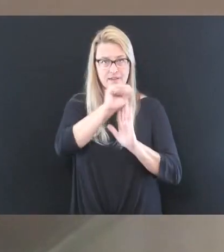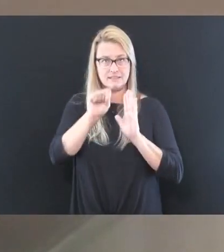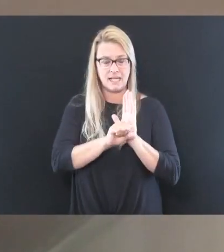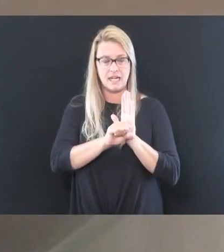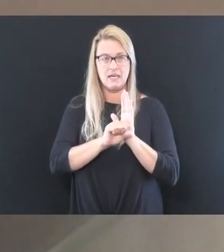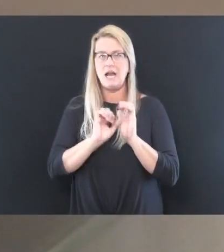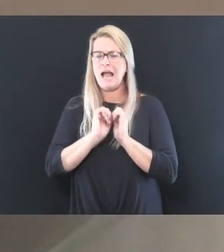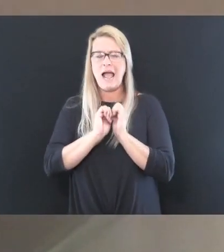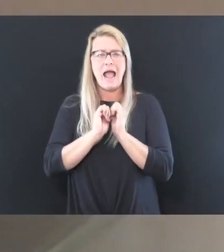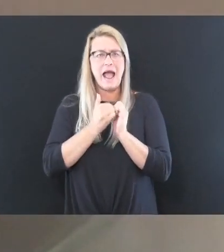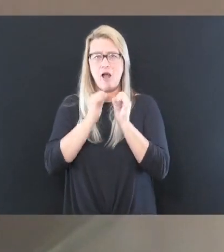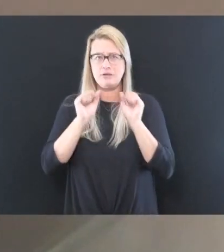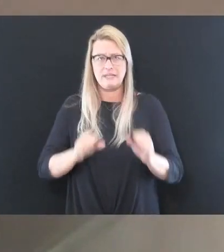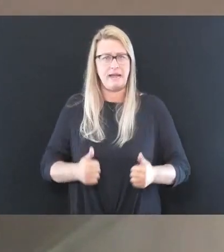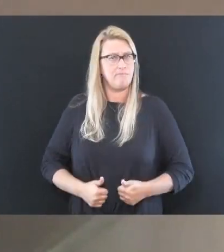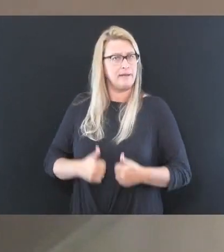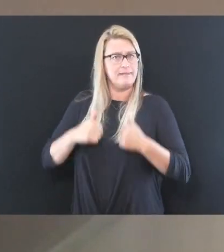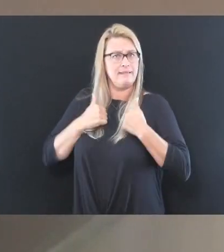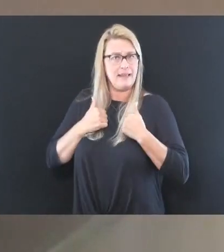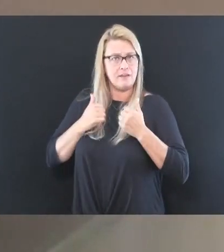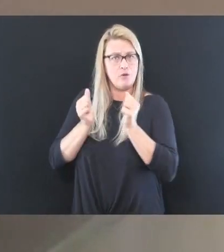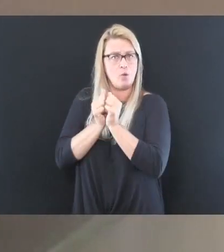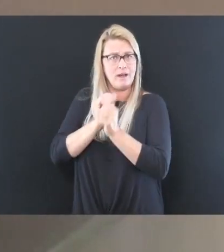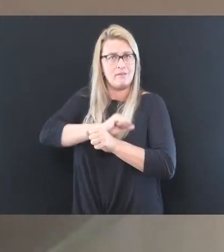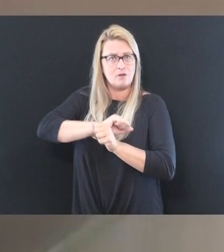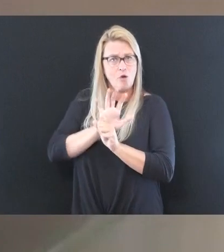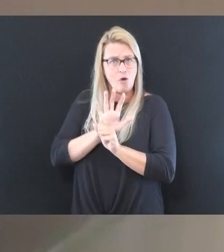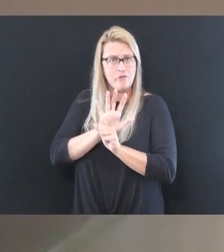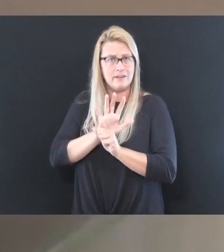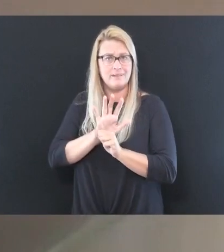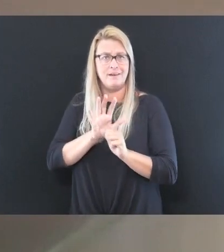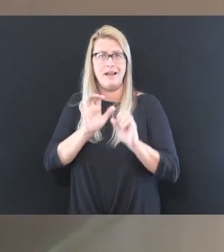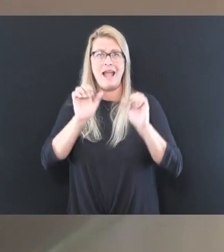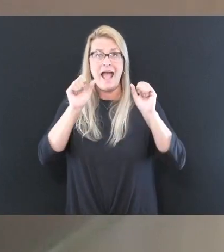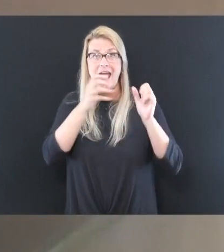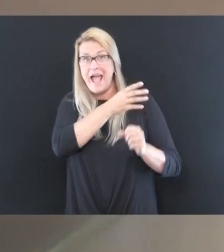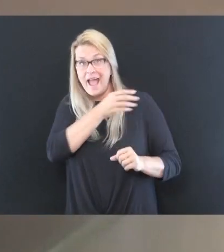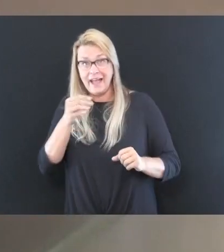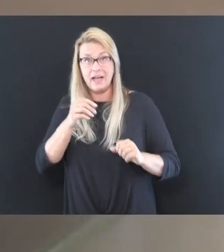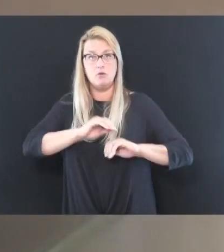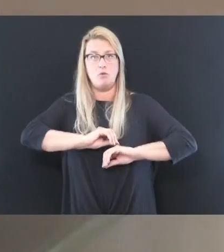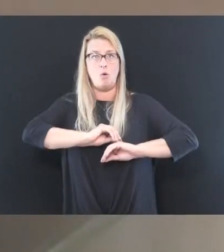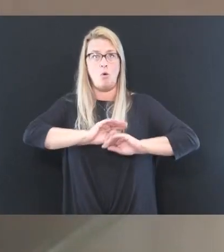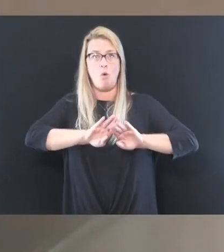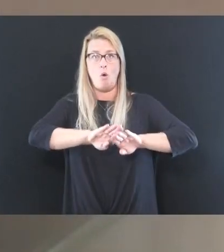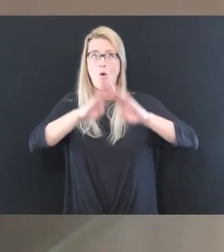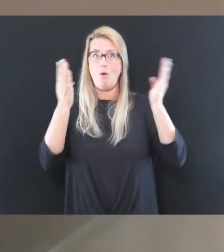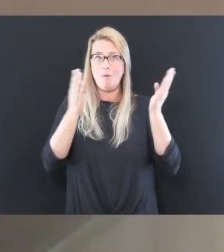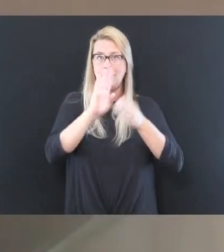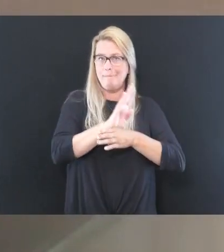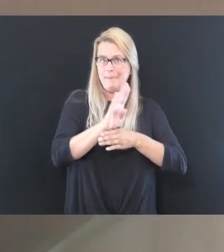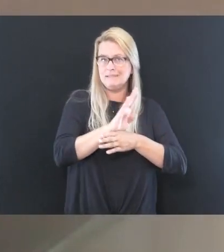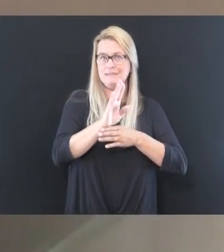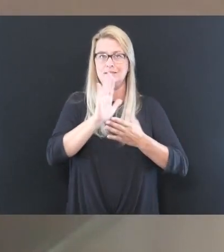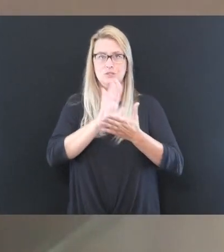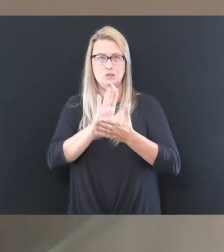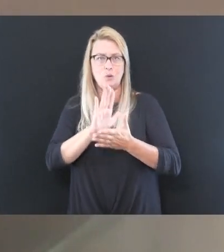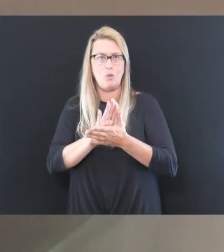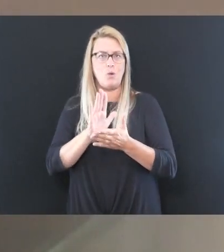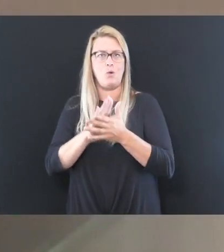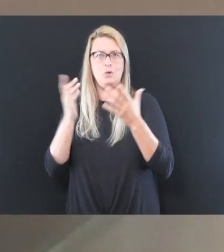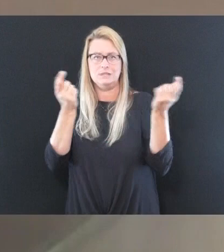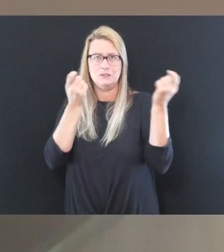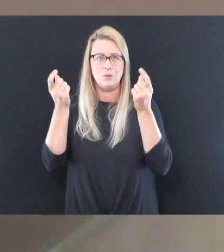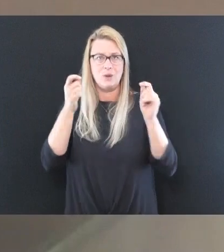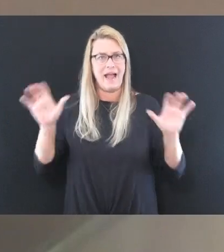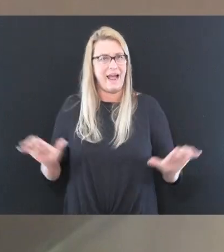trying to safely open up businesses and open up recreation places and open up schools and open up